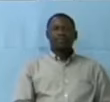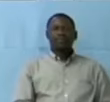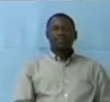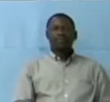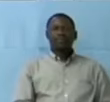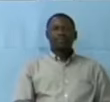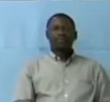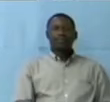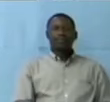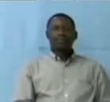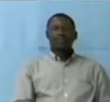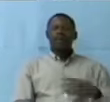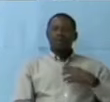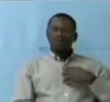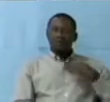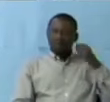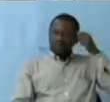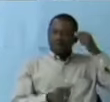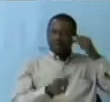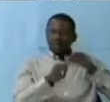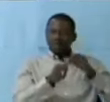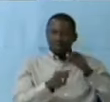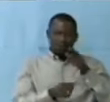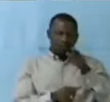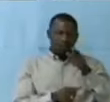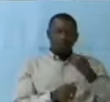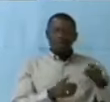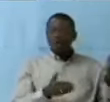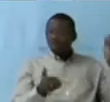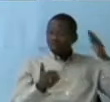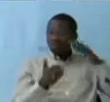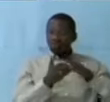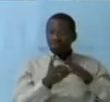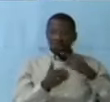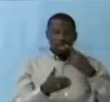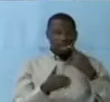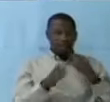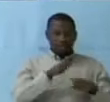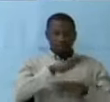May I remind you that you are still under oath.